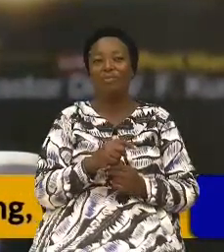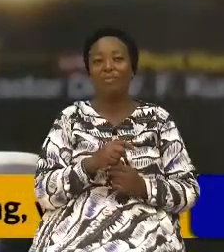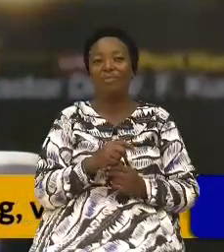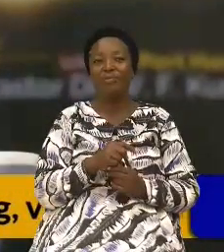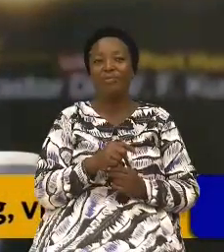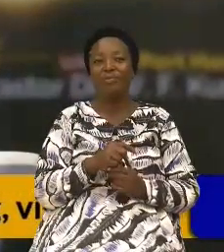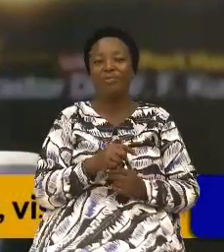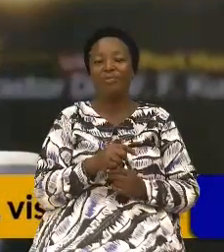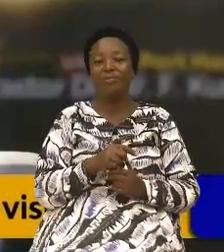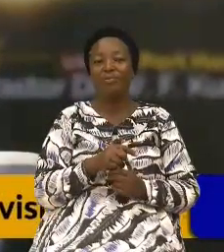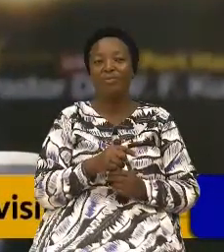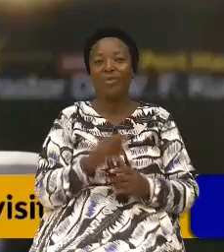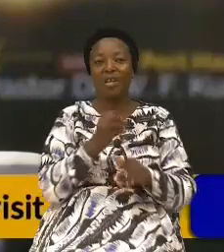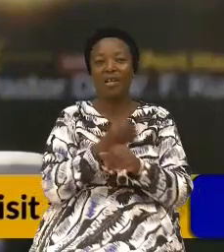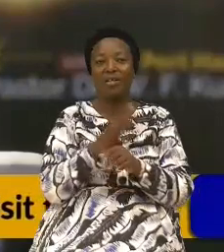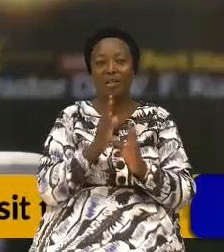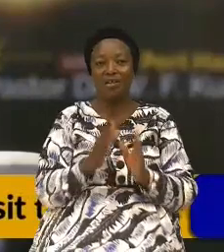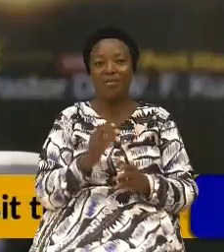Counselors,